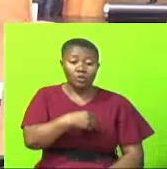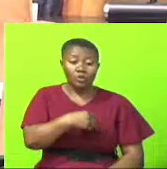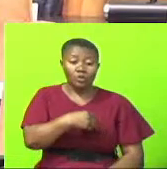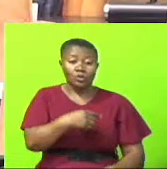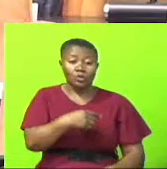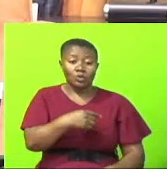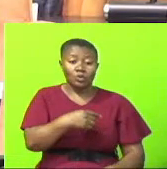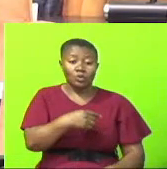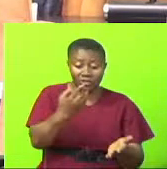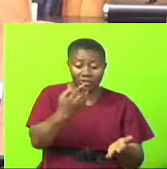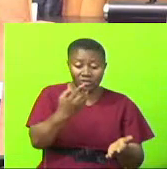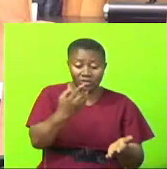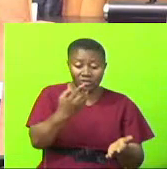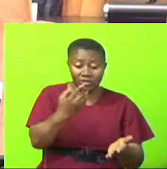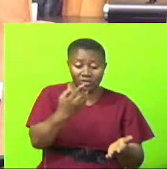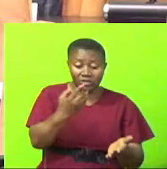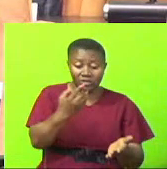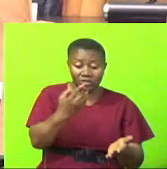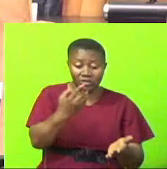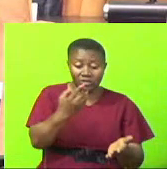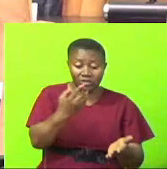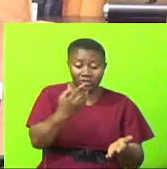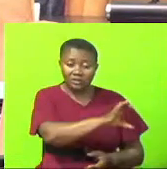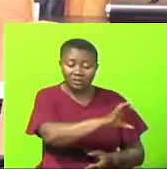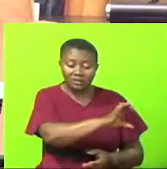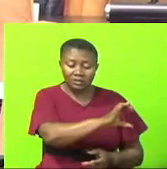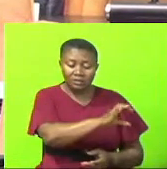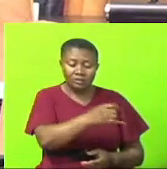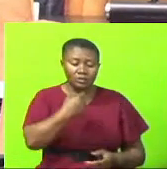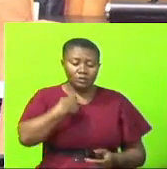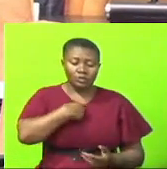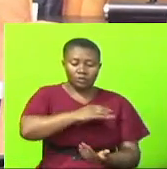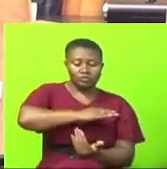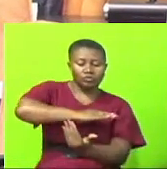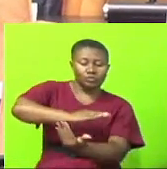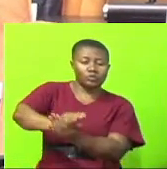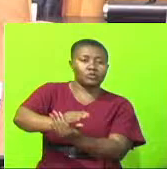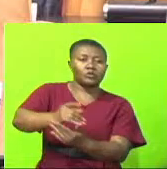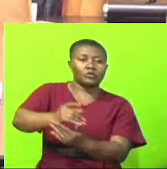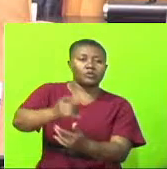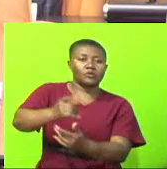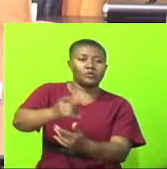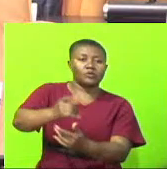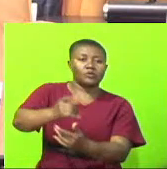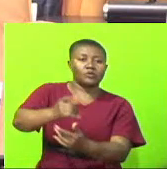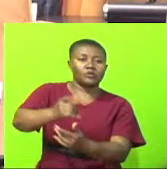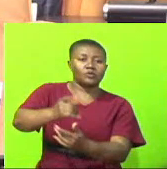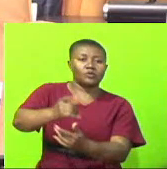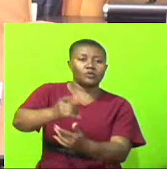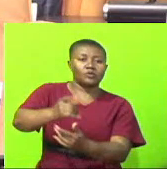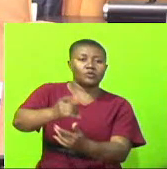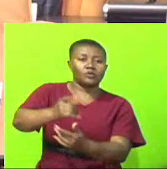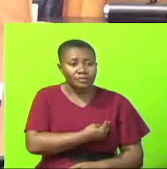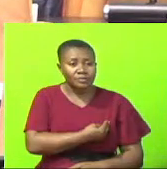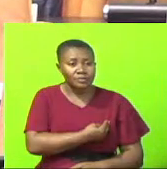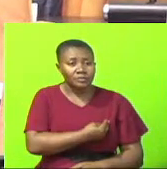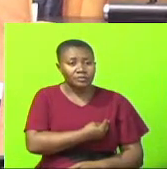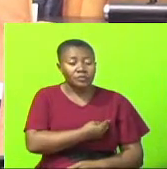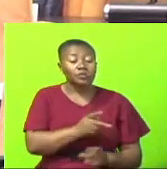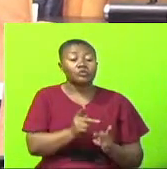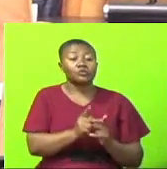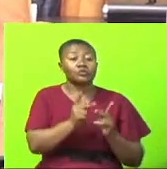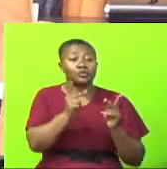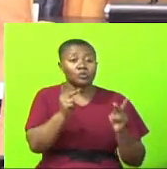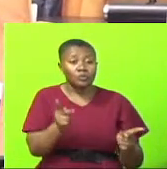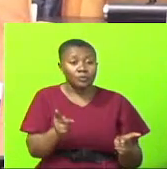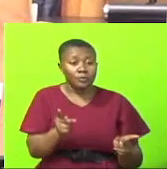ceased to belong to their respective party that brought them here or their constituency that brought them here. And therefore, once they have